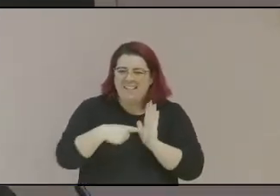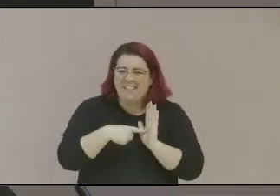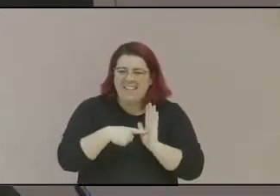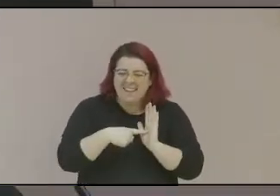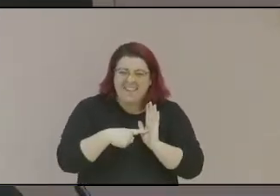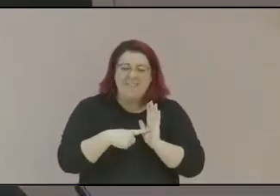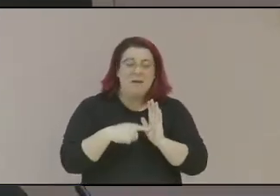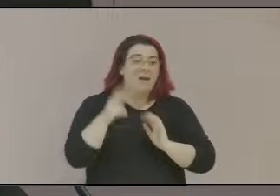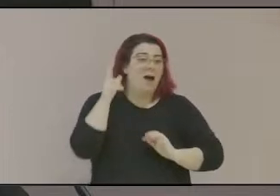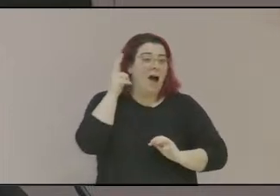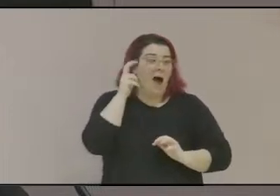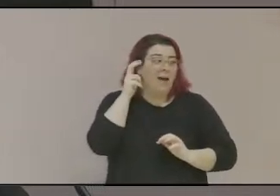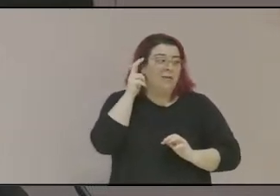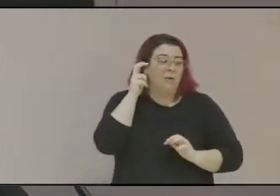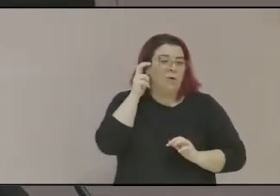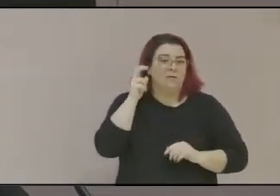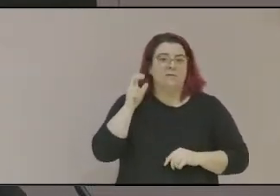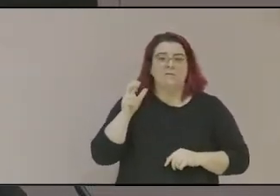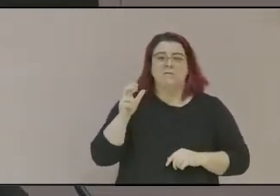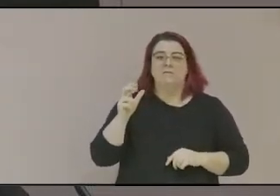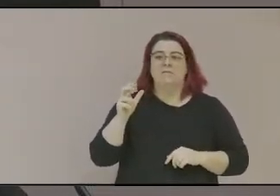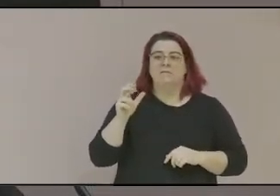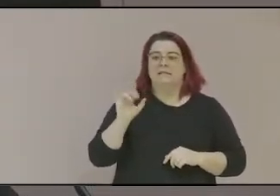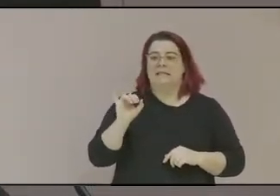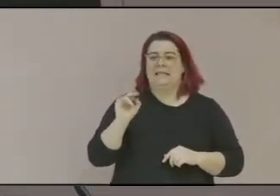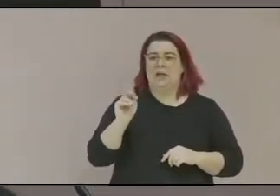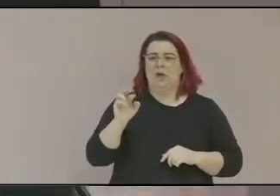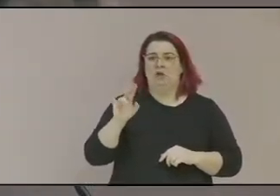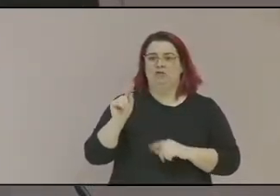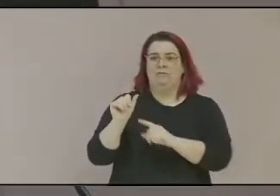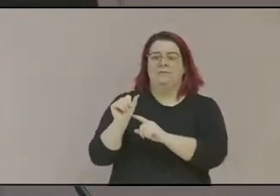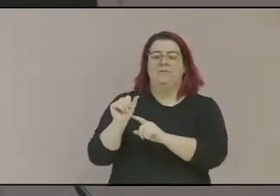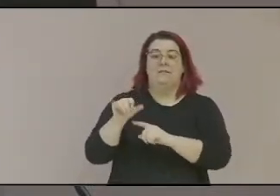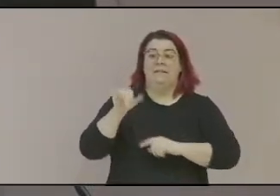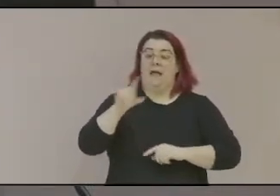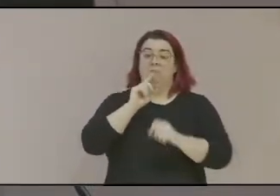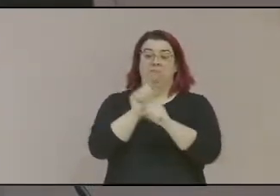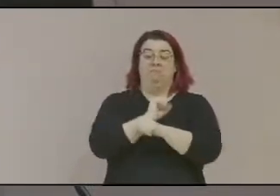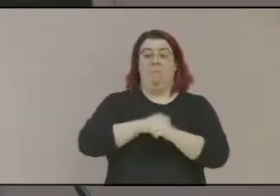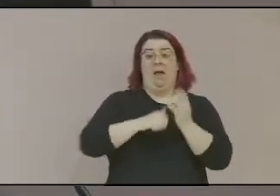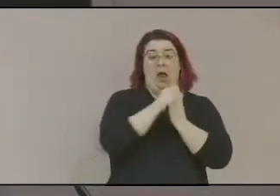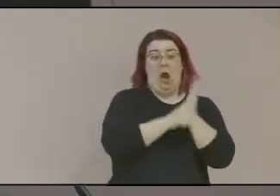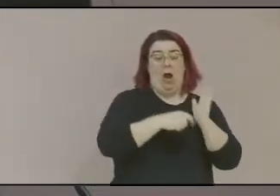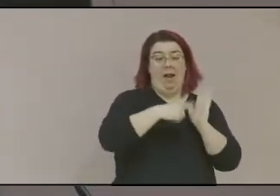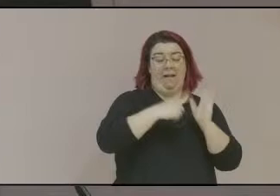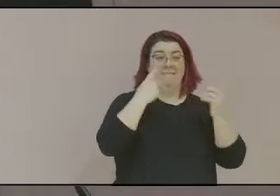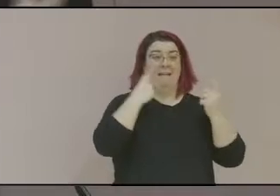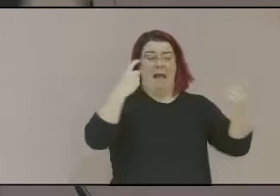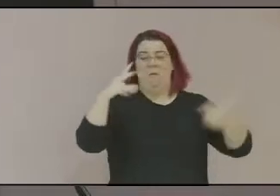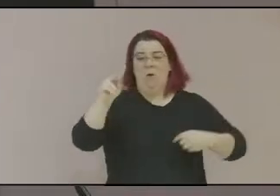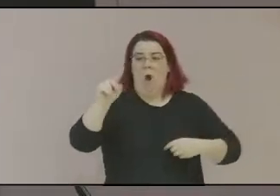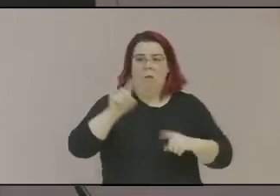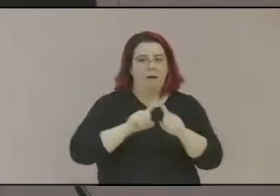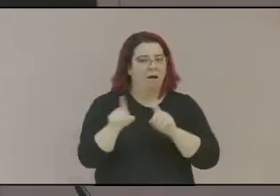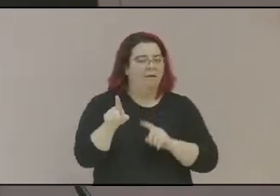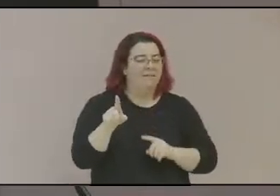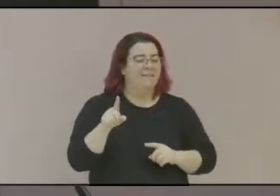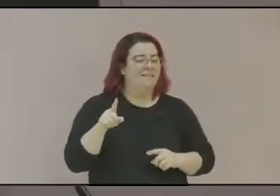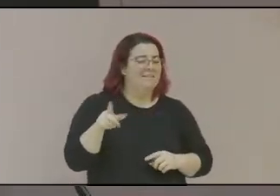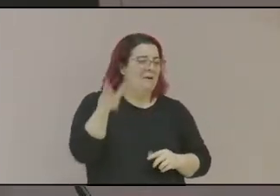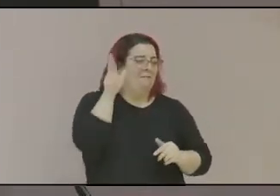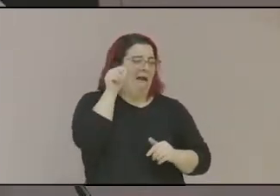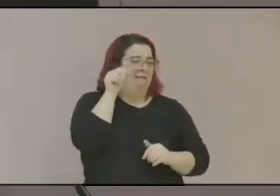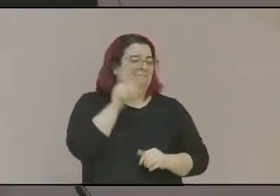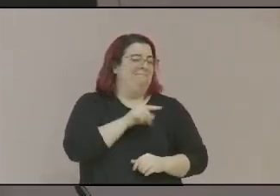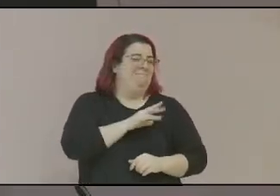say is not the article I'm best known for, but I'm glad you're a fan. It's true, I had digitized a collection